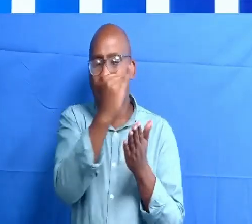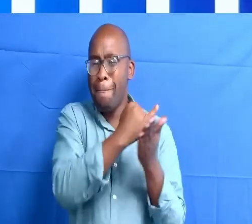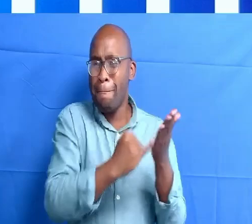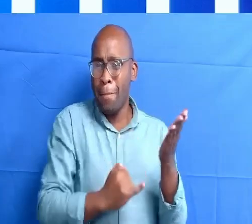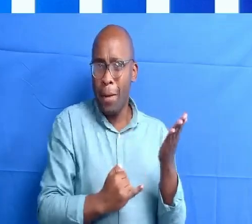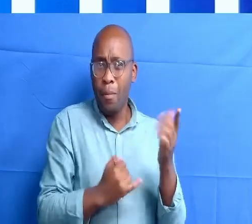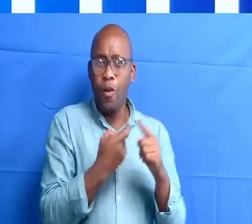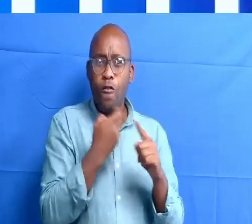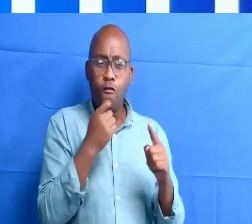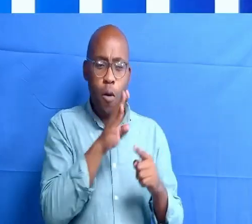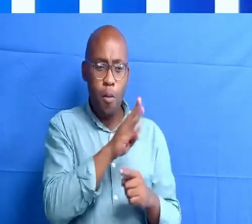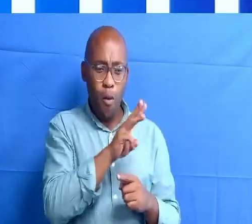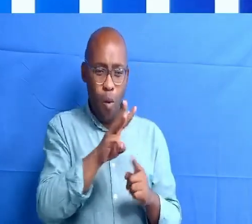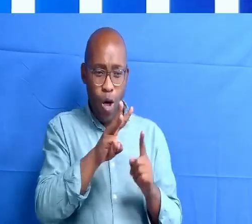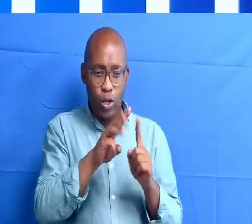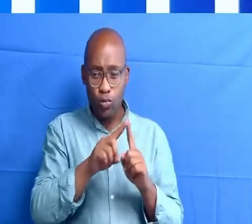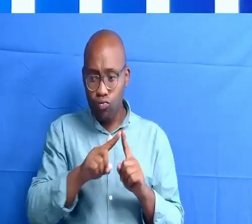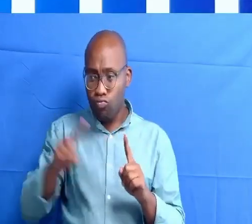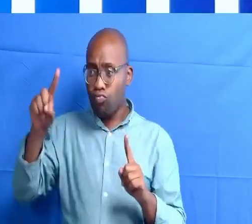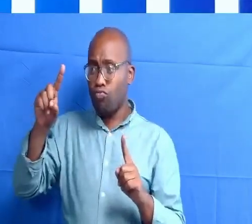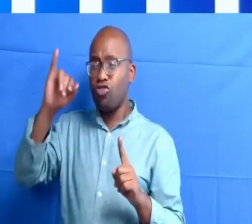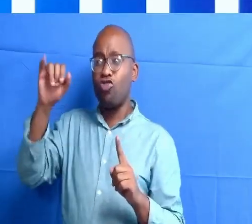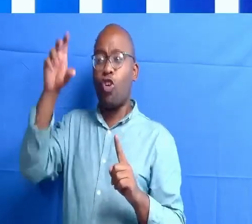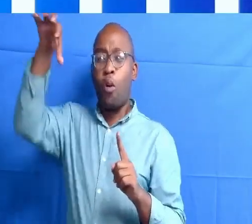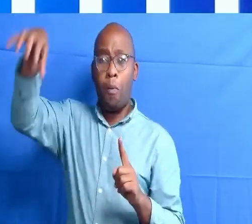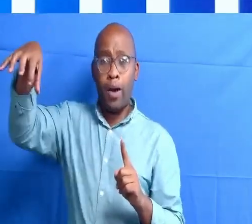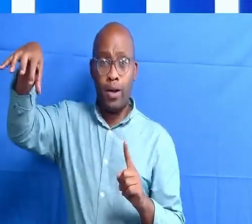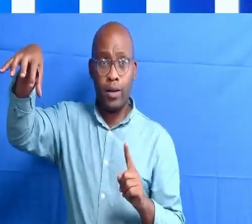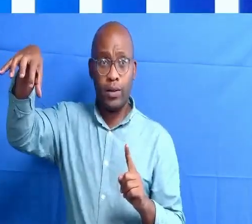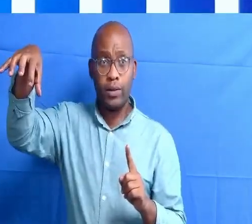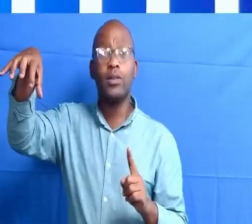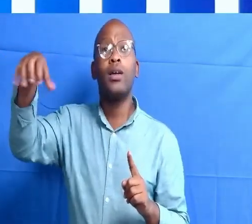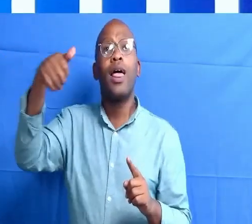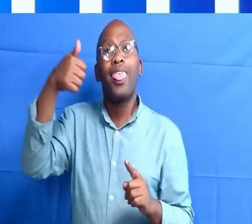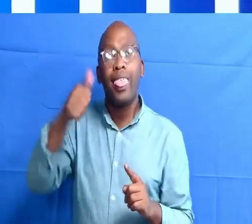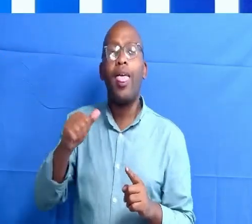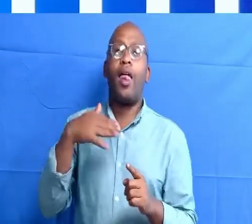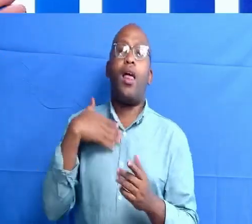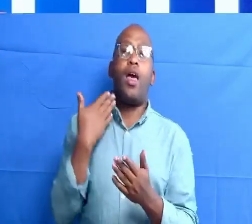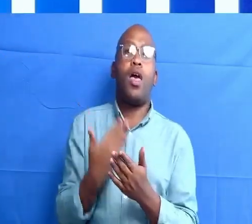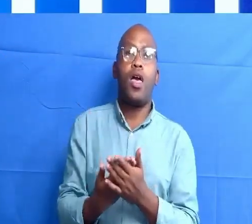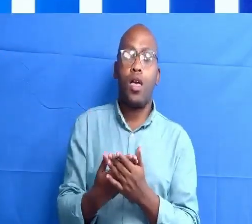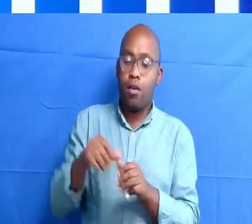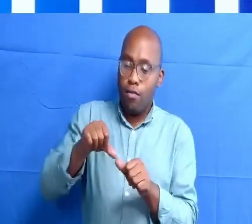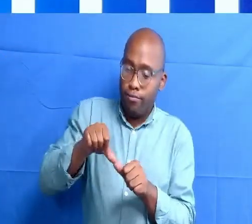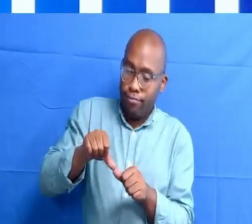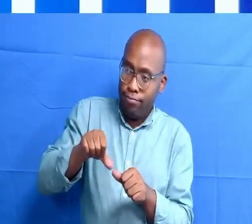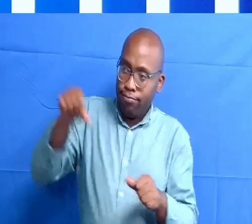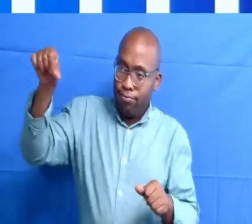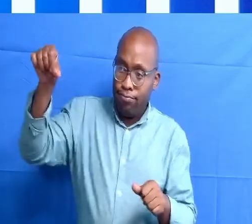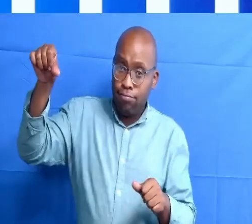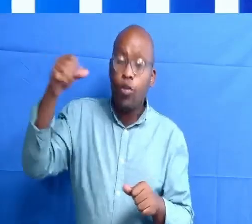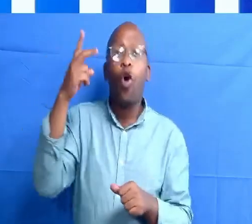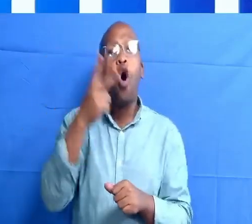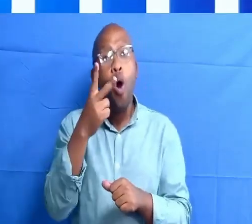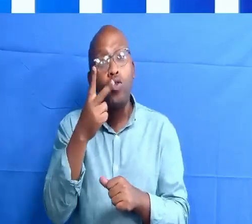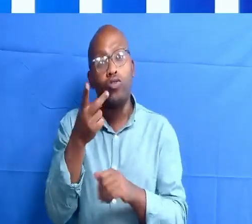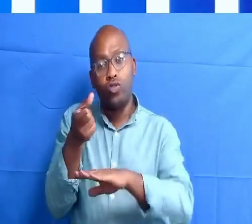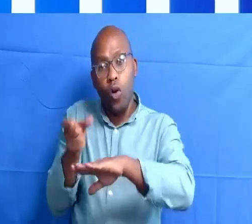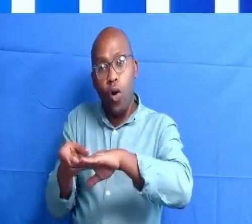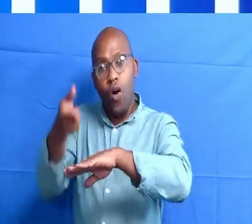from Beaufort West to Johannesburg, so that the distance you can be able to measure it and convert the distance